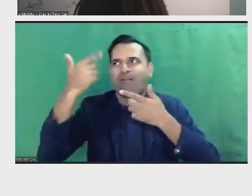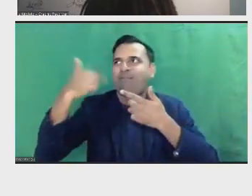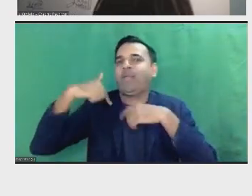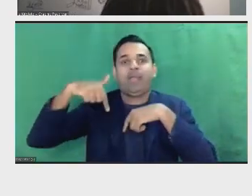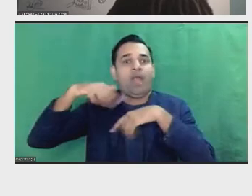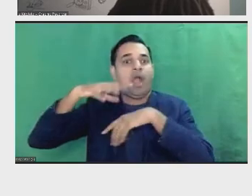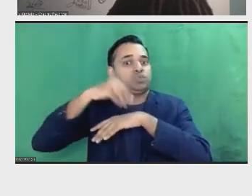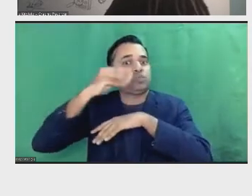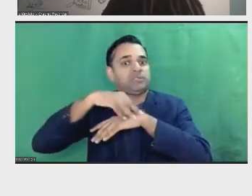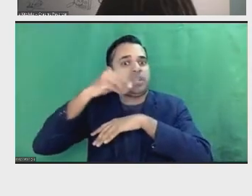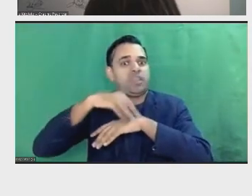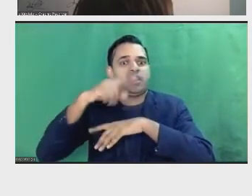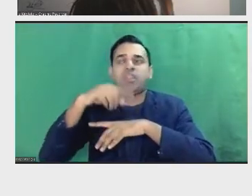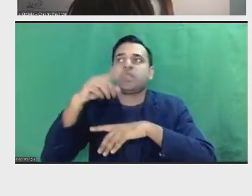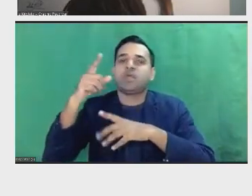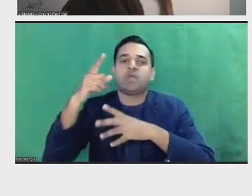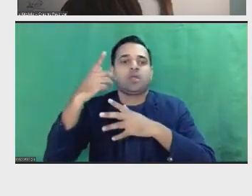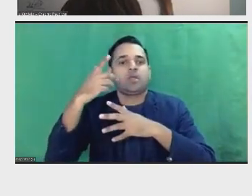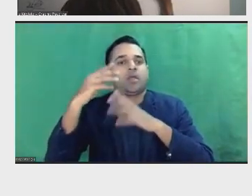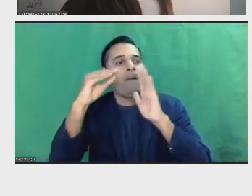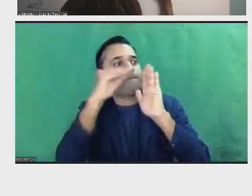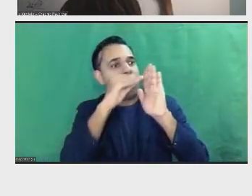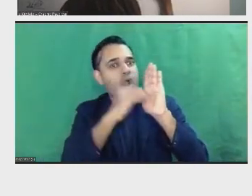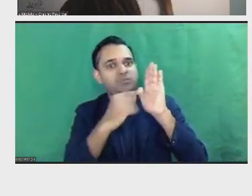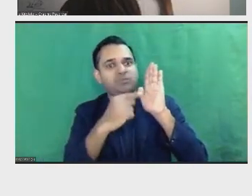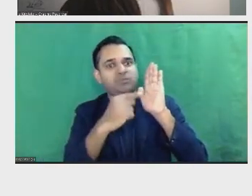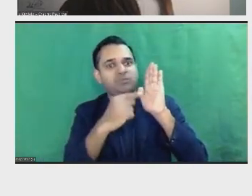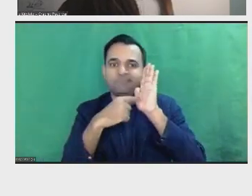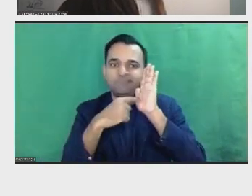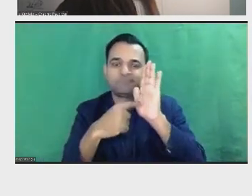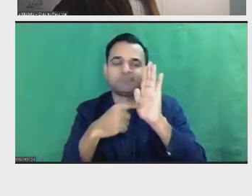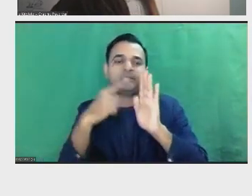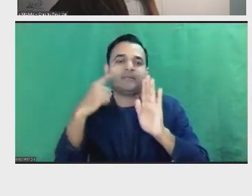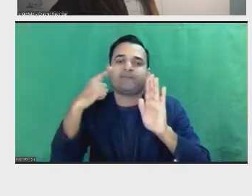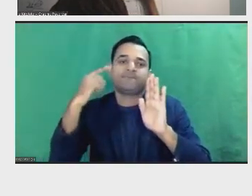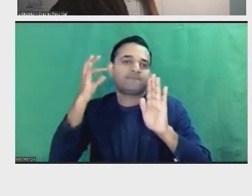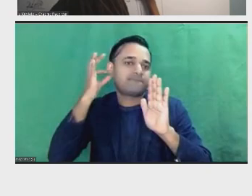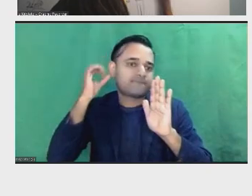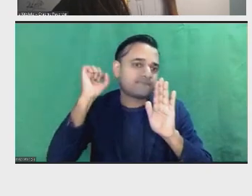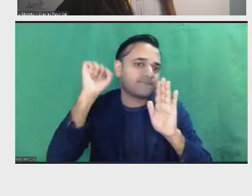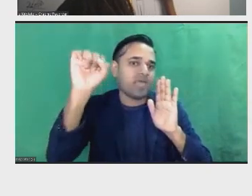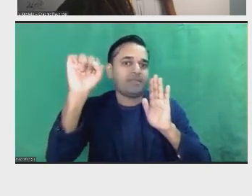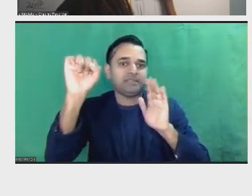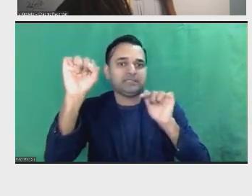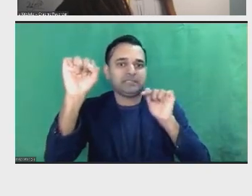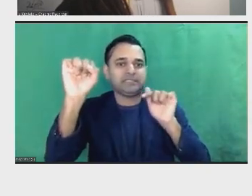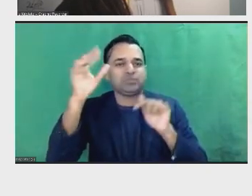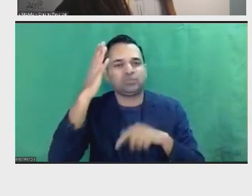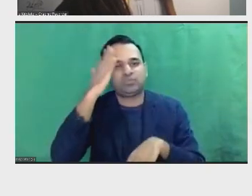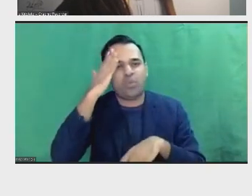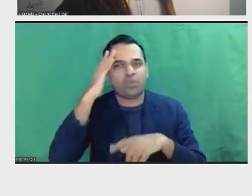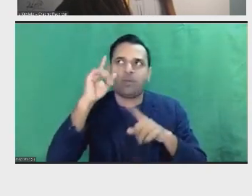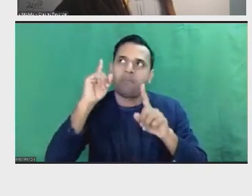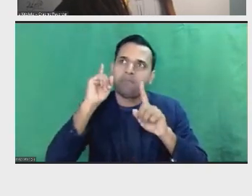the importance of rights of women and girls and representation of women and girls, resources